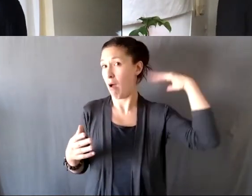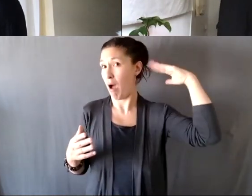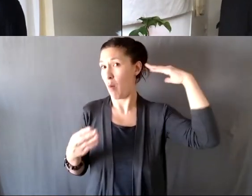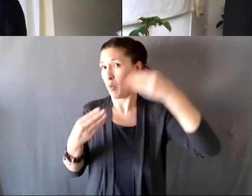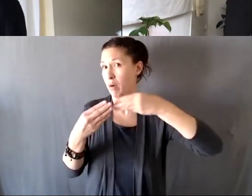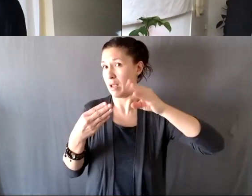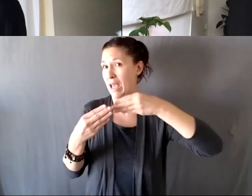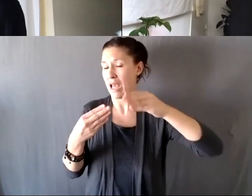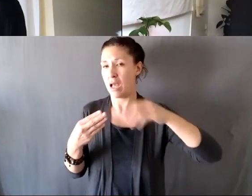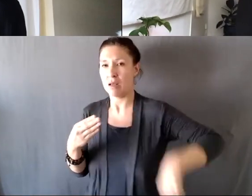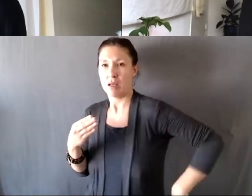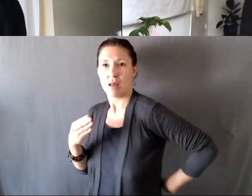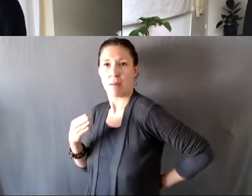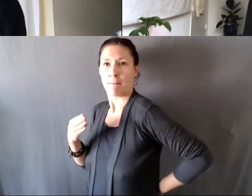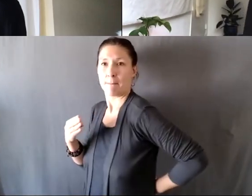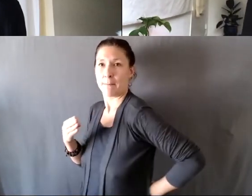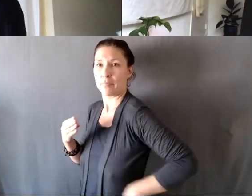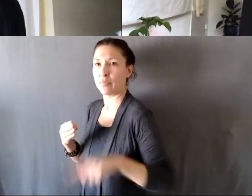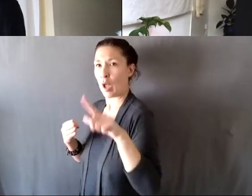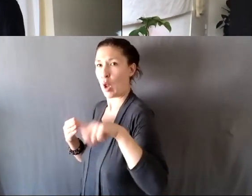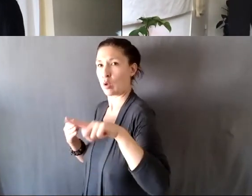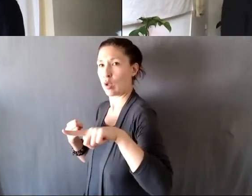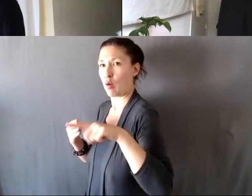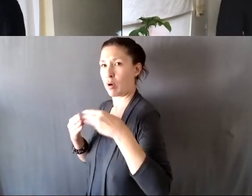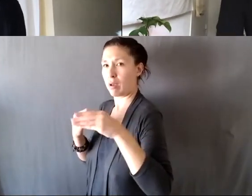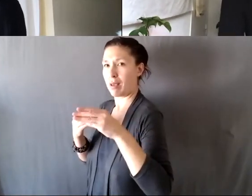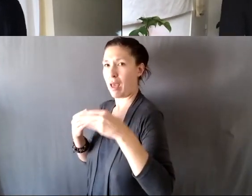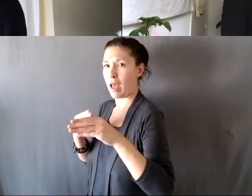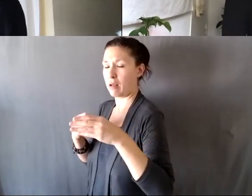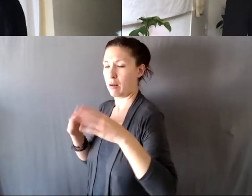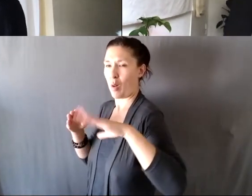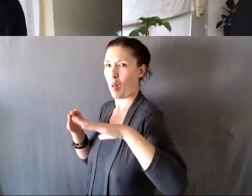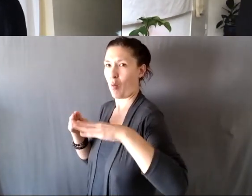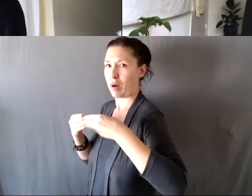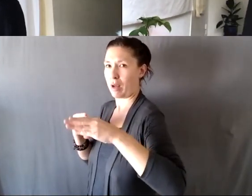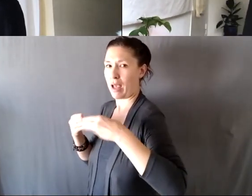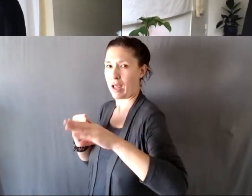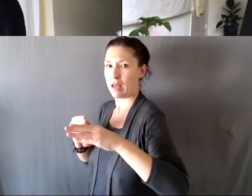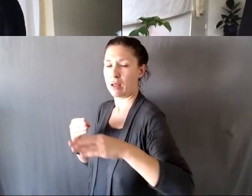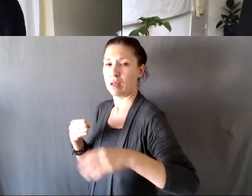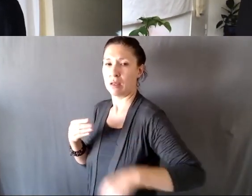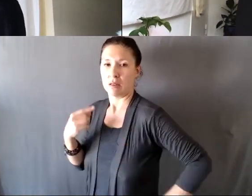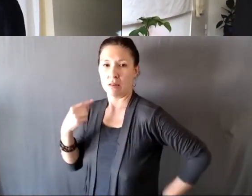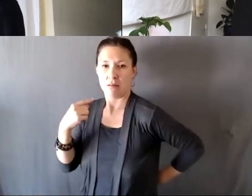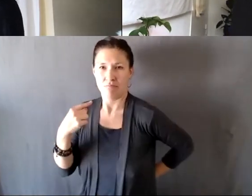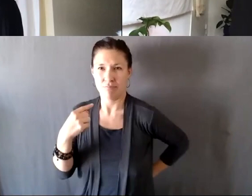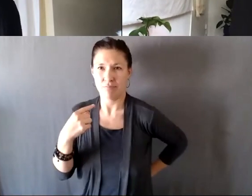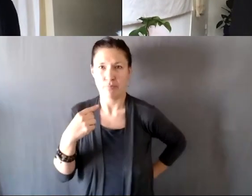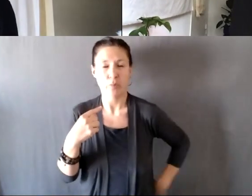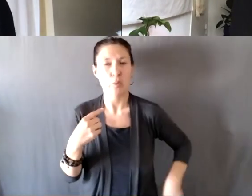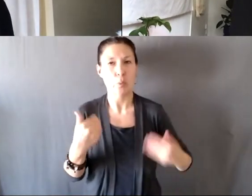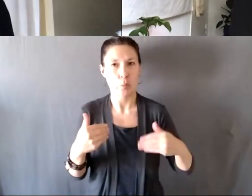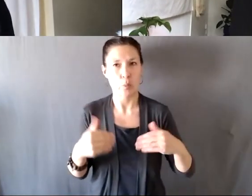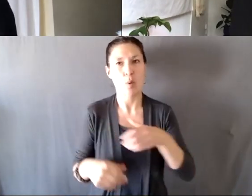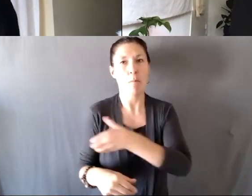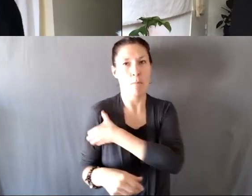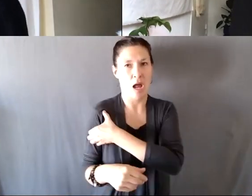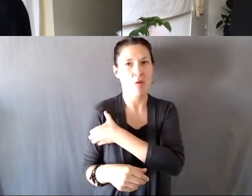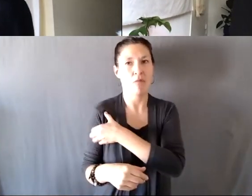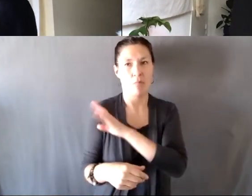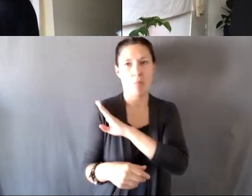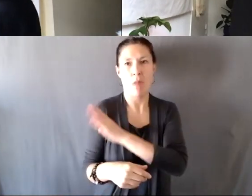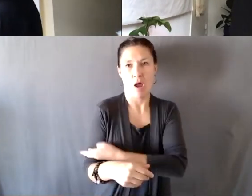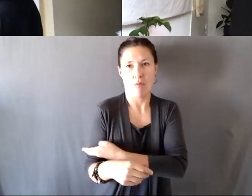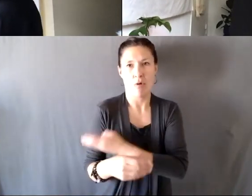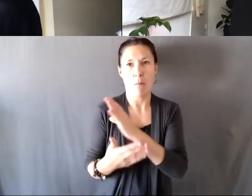is a very powerful part of the body. So we send Qi to the